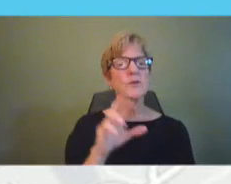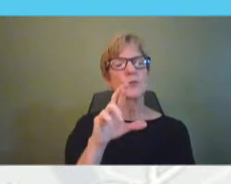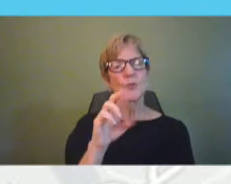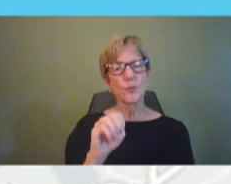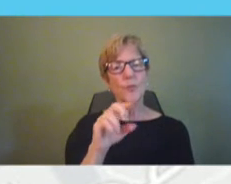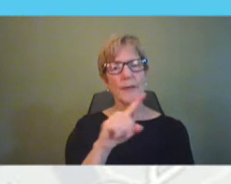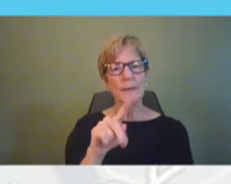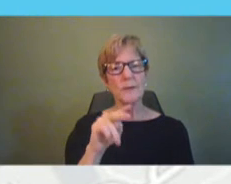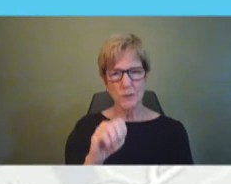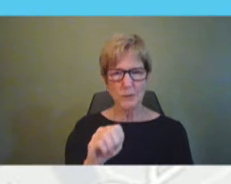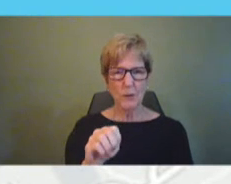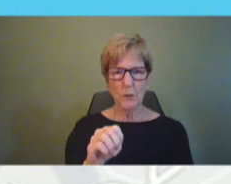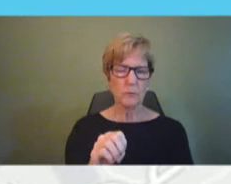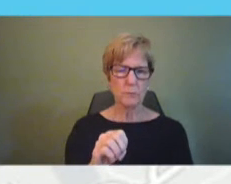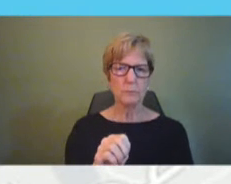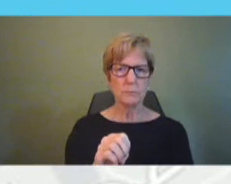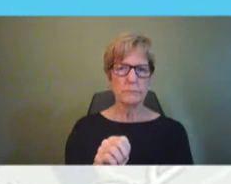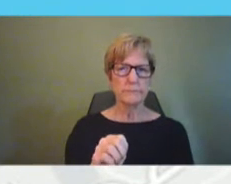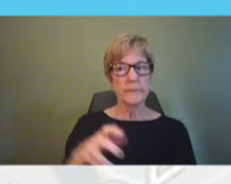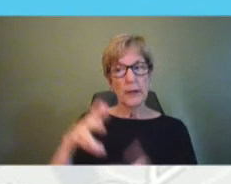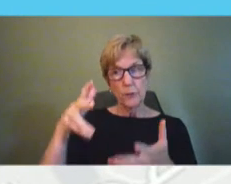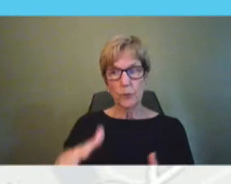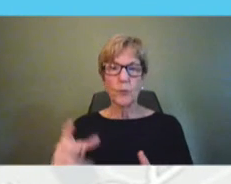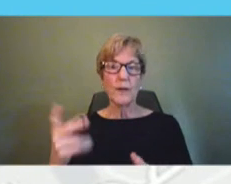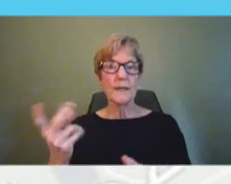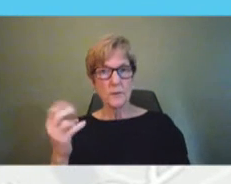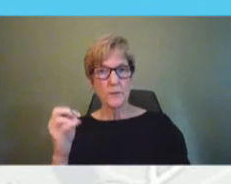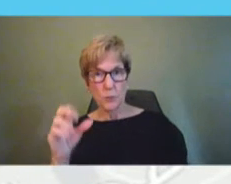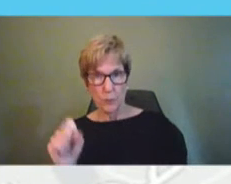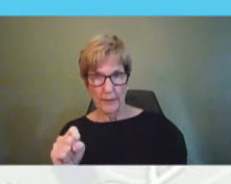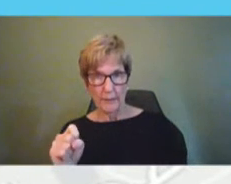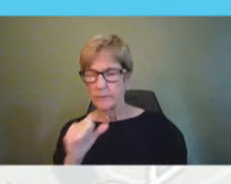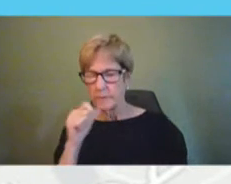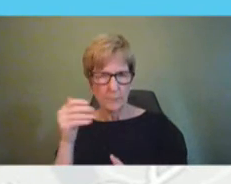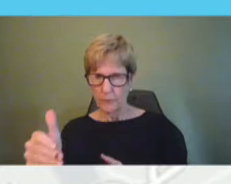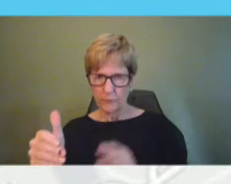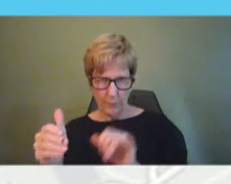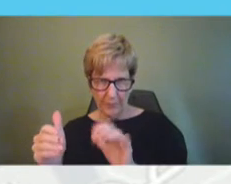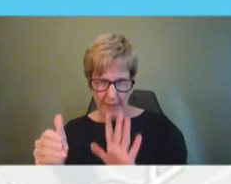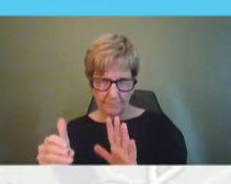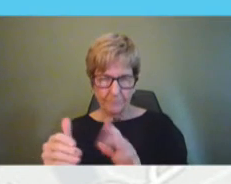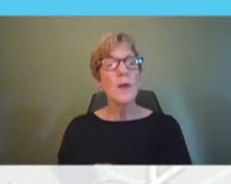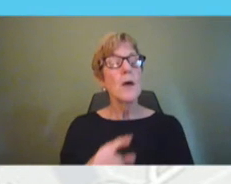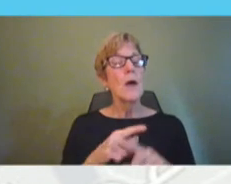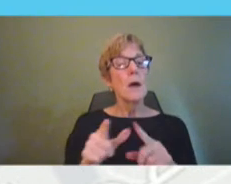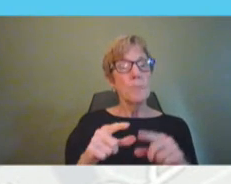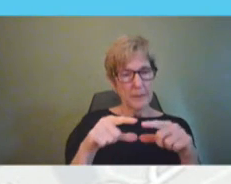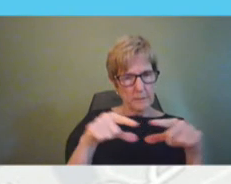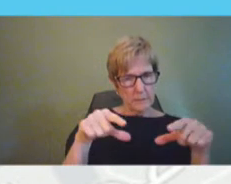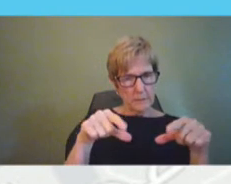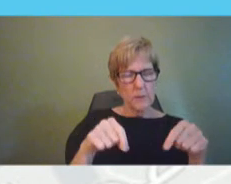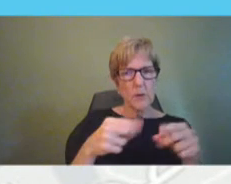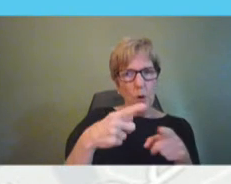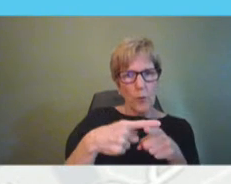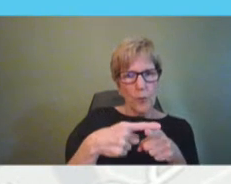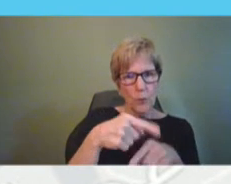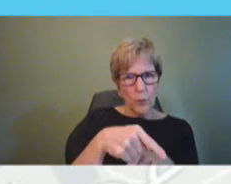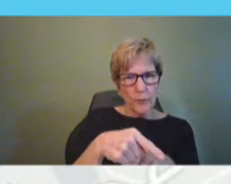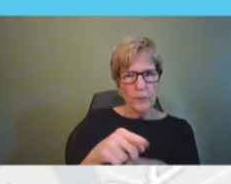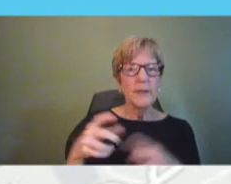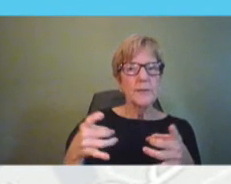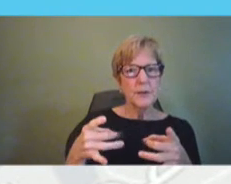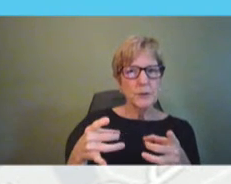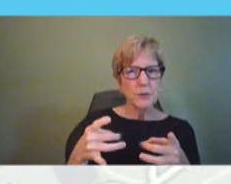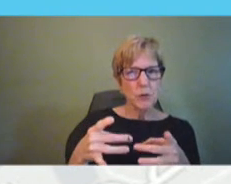essentially the arrest of the two acres so we're not moving forward with that that does leave the piece on the corner the Starbucks parcel has an